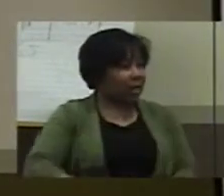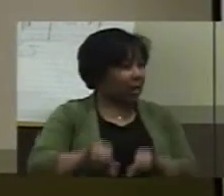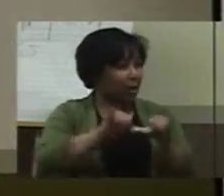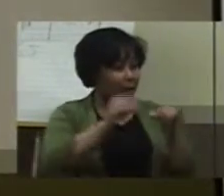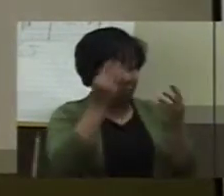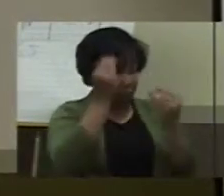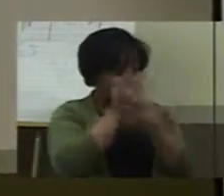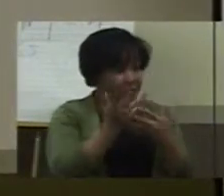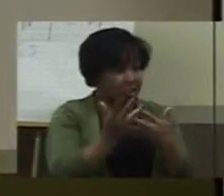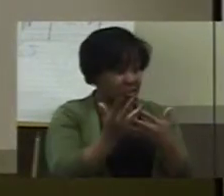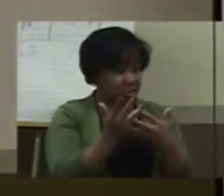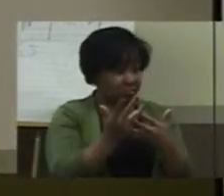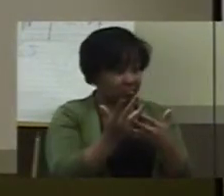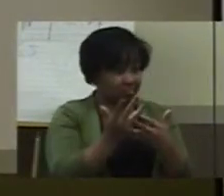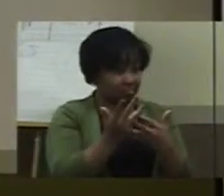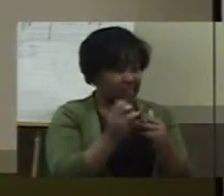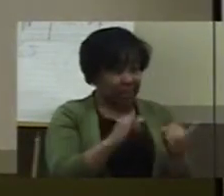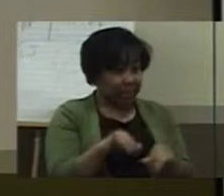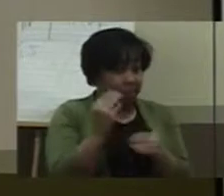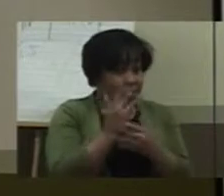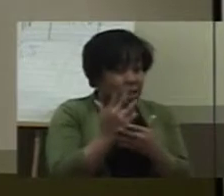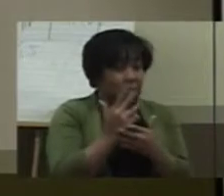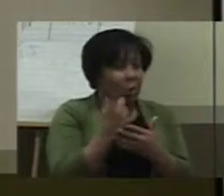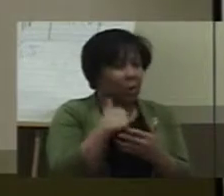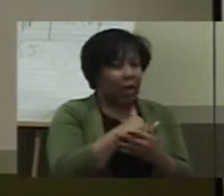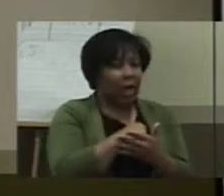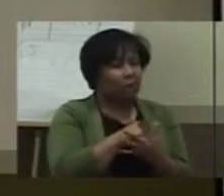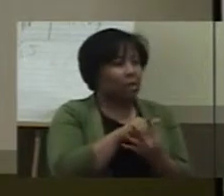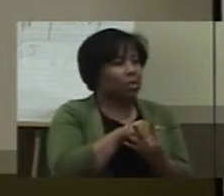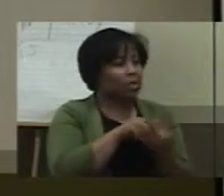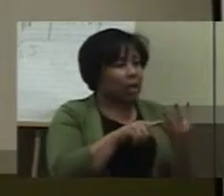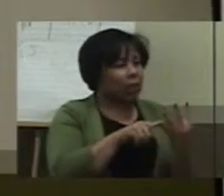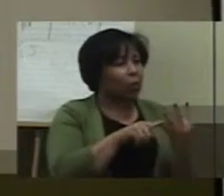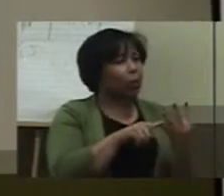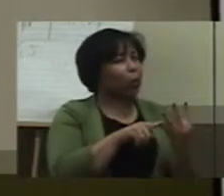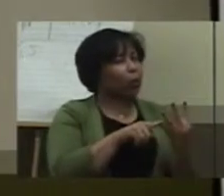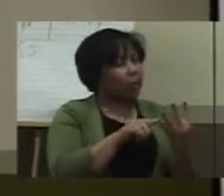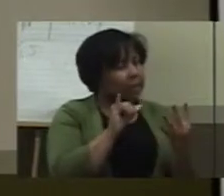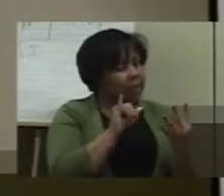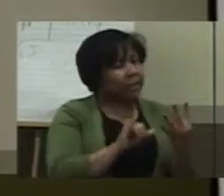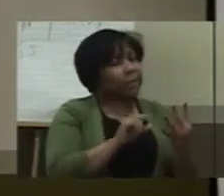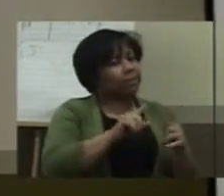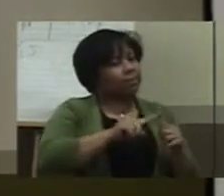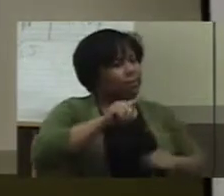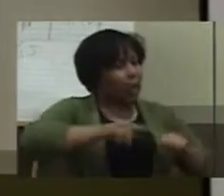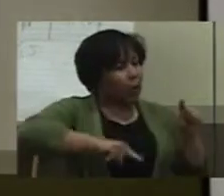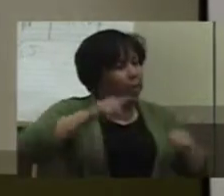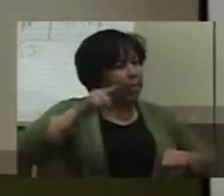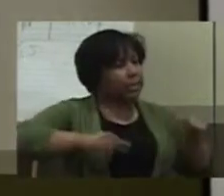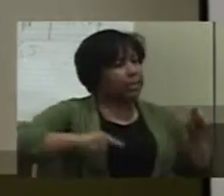of information and we have several various